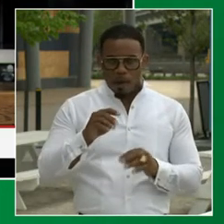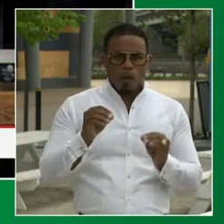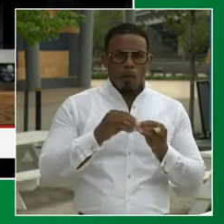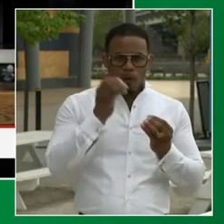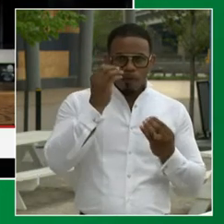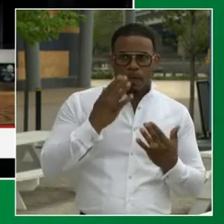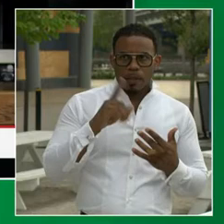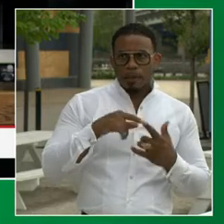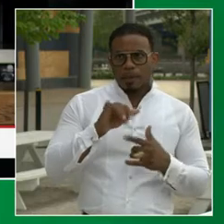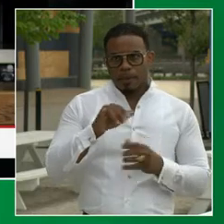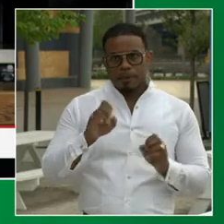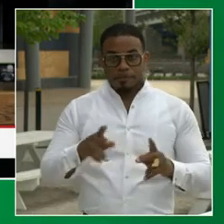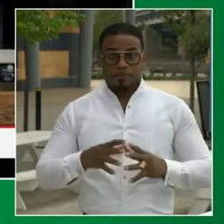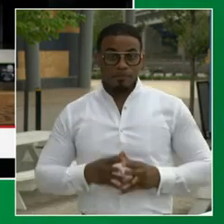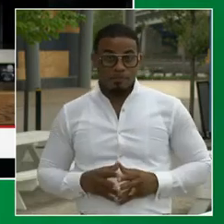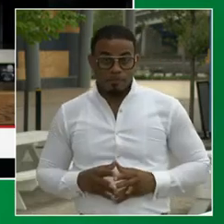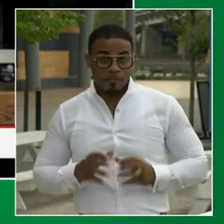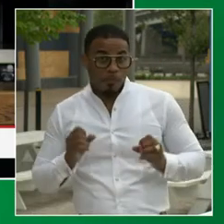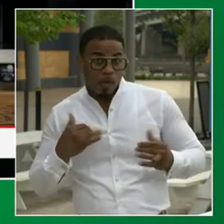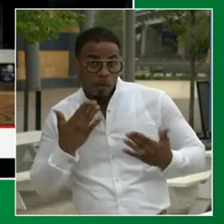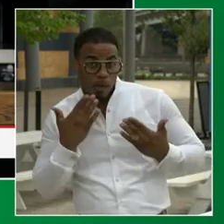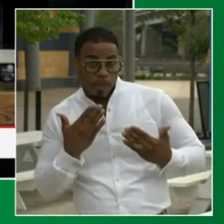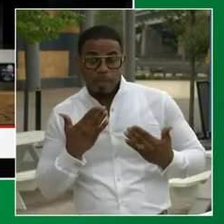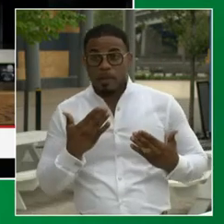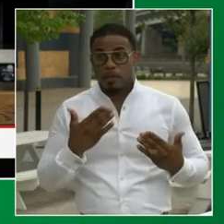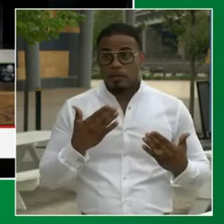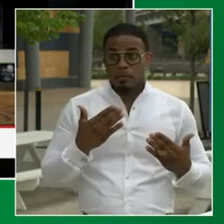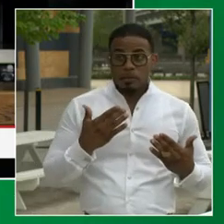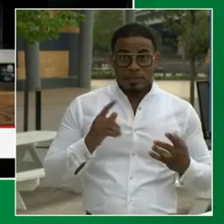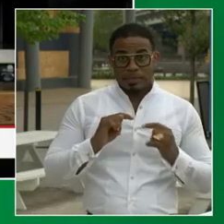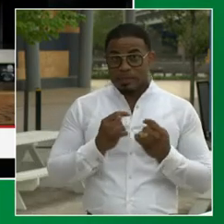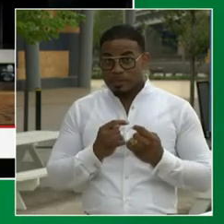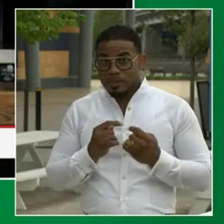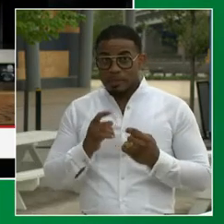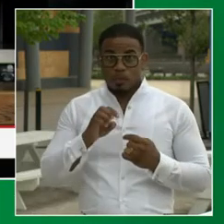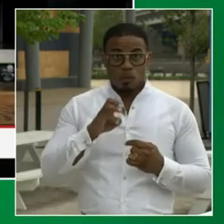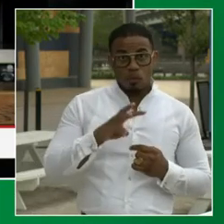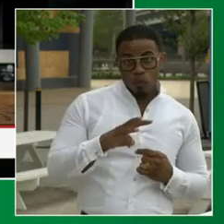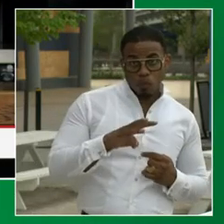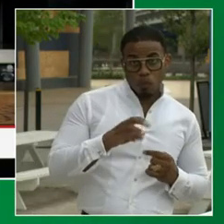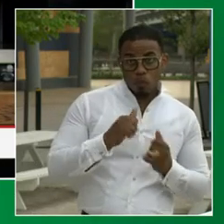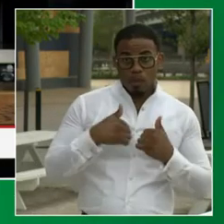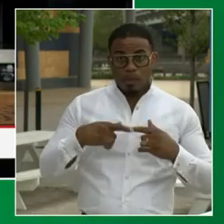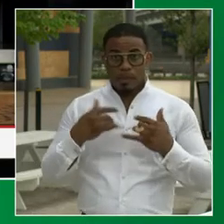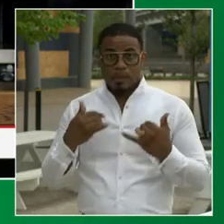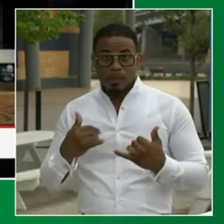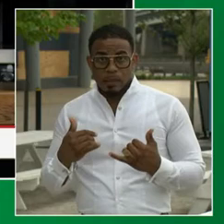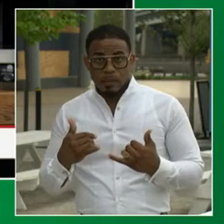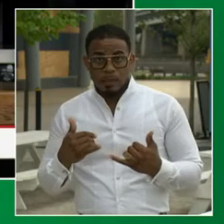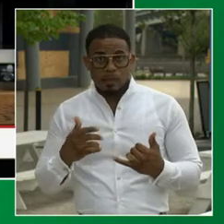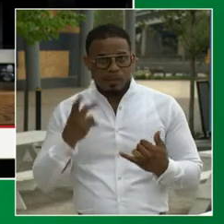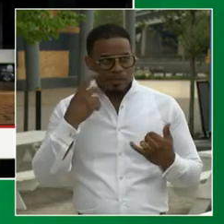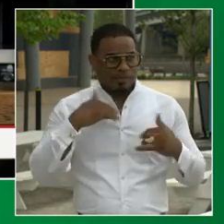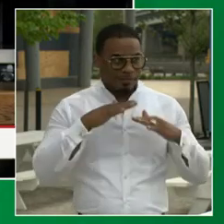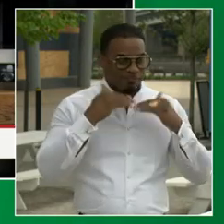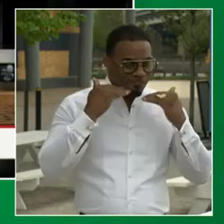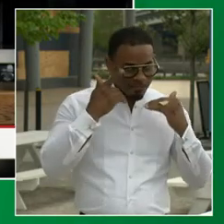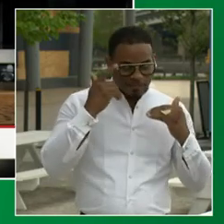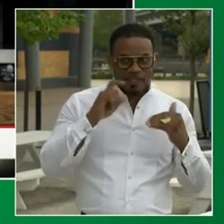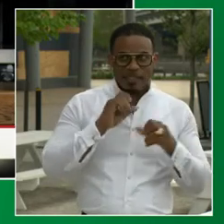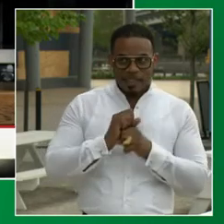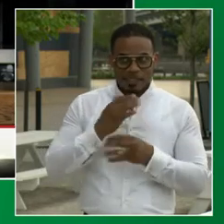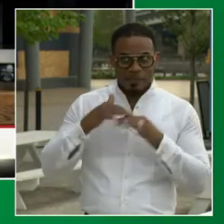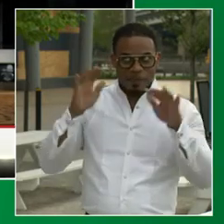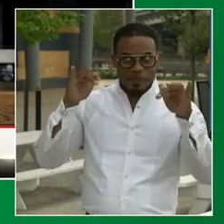more information about that opportunity. So I want to thank the team and the crew that's with us today. You see me smiling because there's